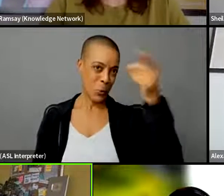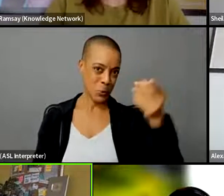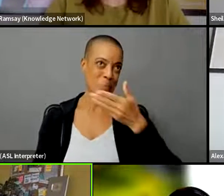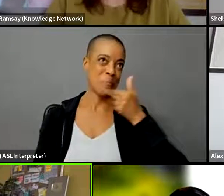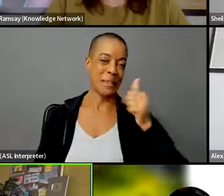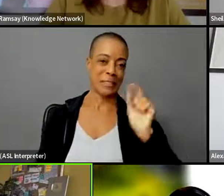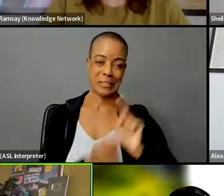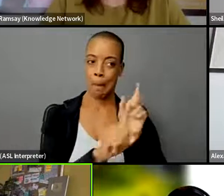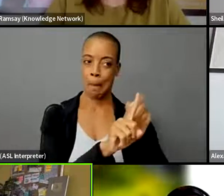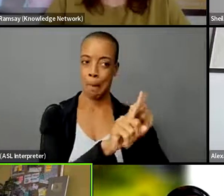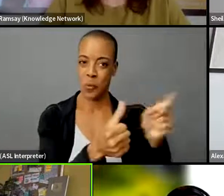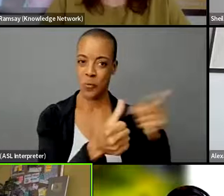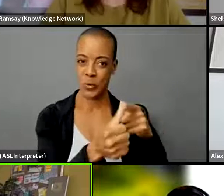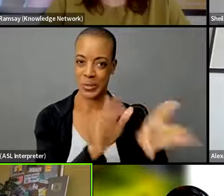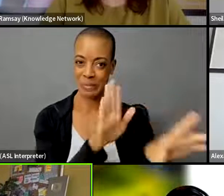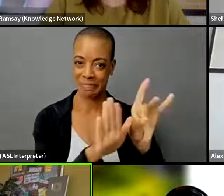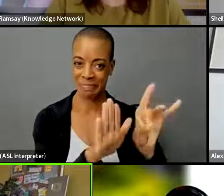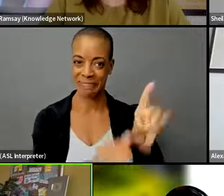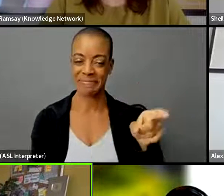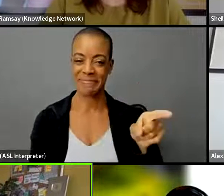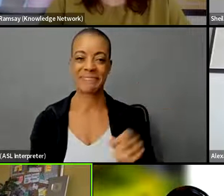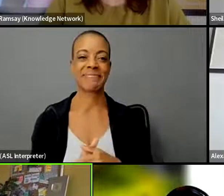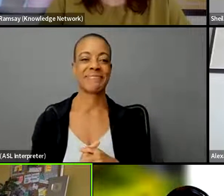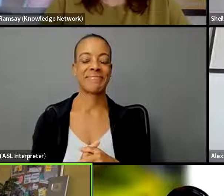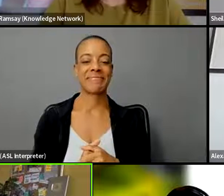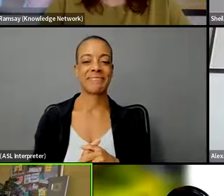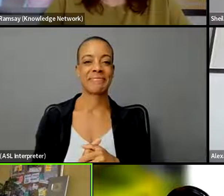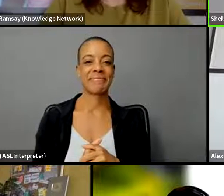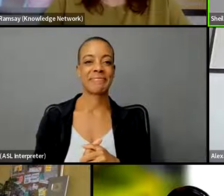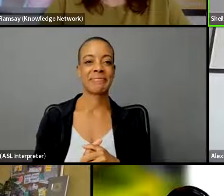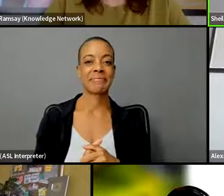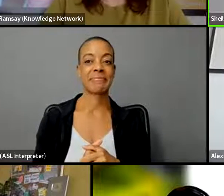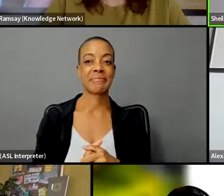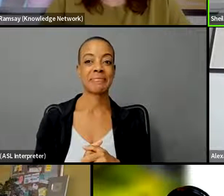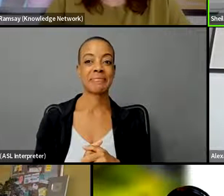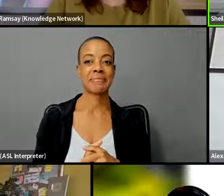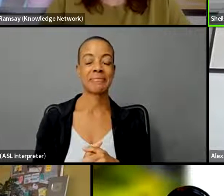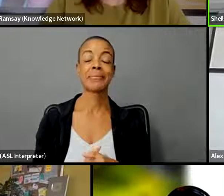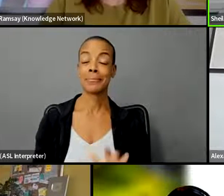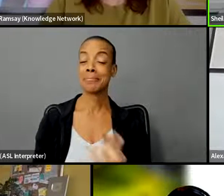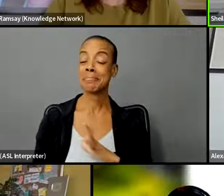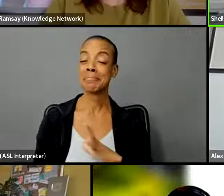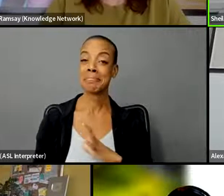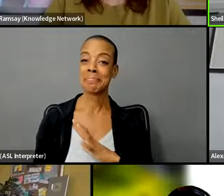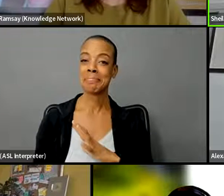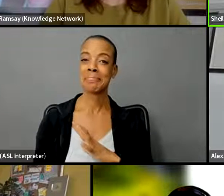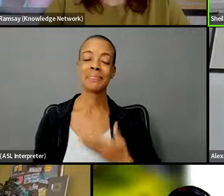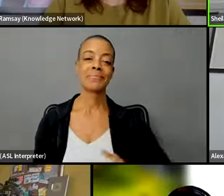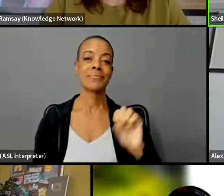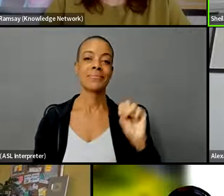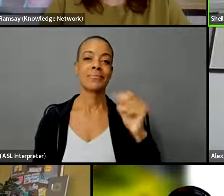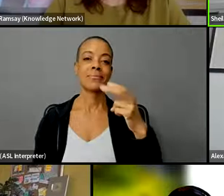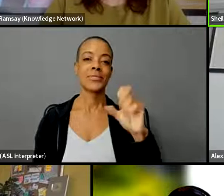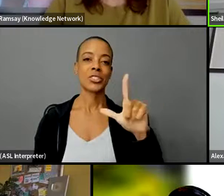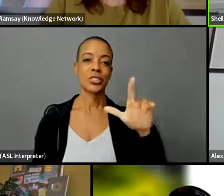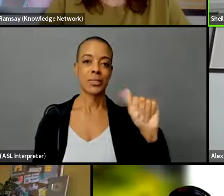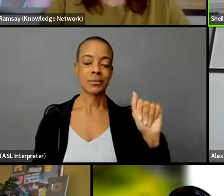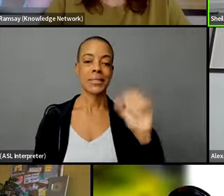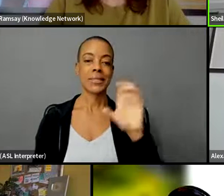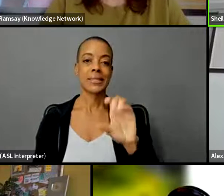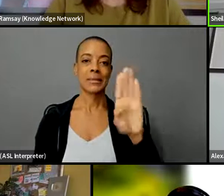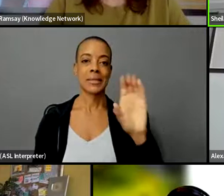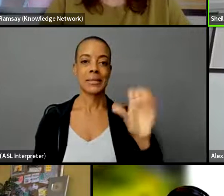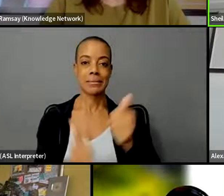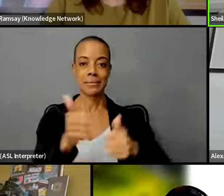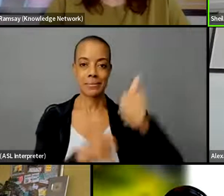don't mind me, picking you first. Okay, great. Yes, my name is Sheila. I'm the CBC Executive